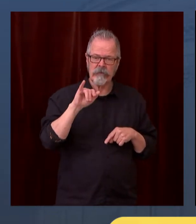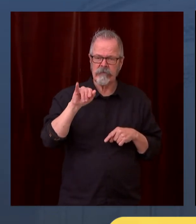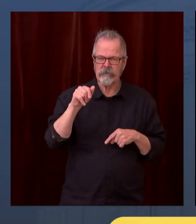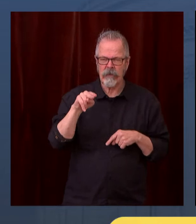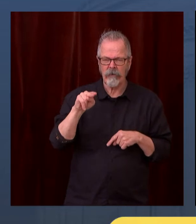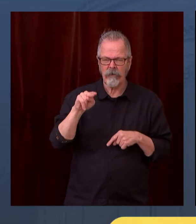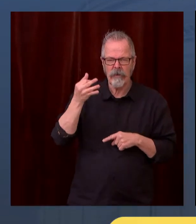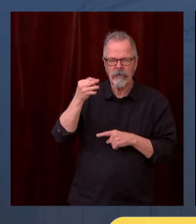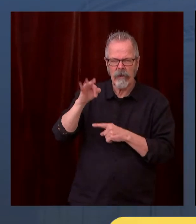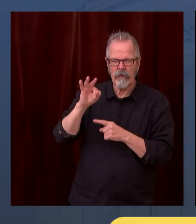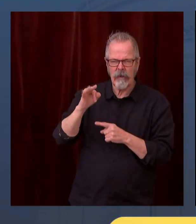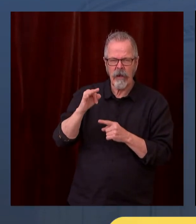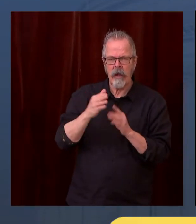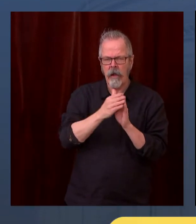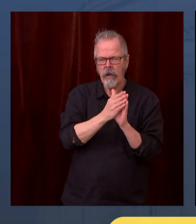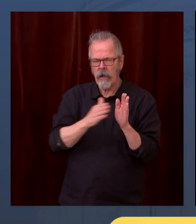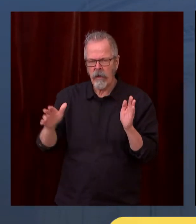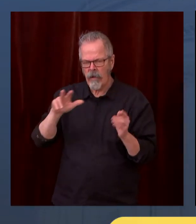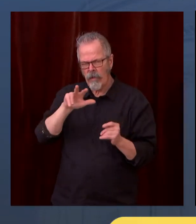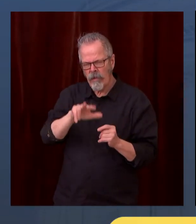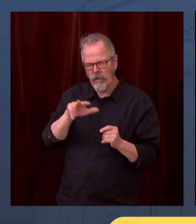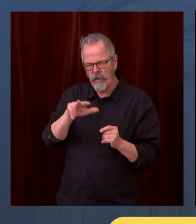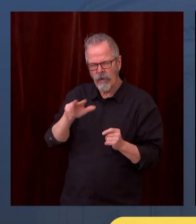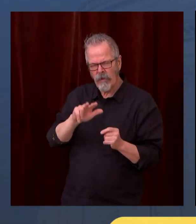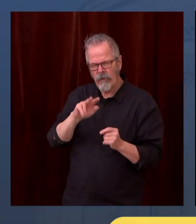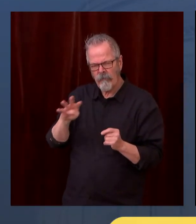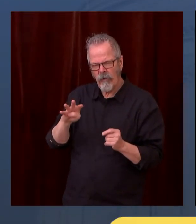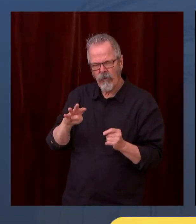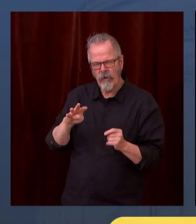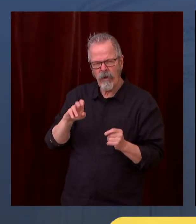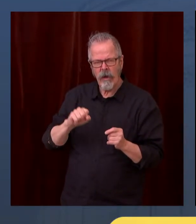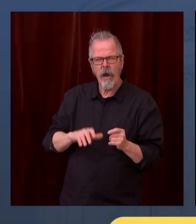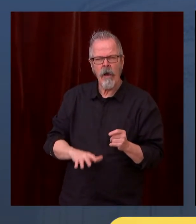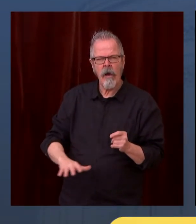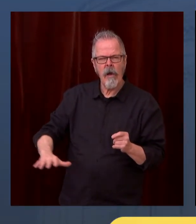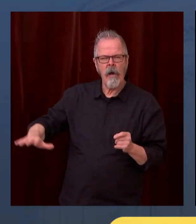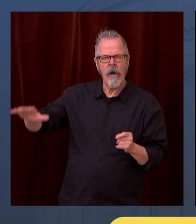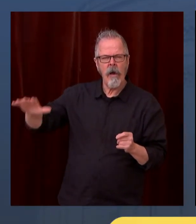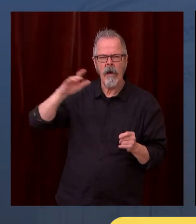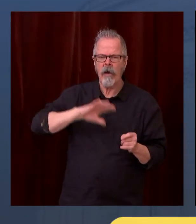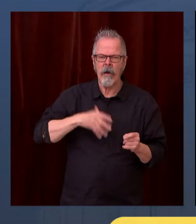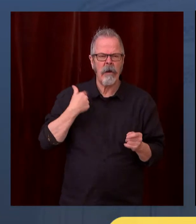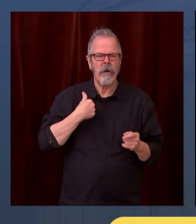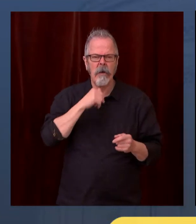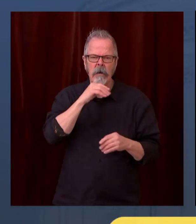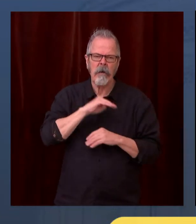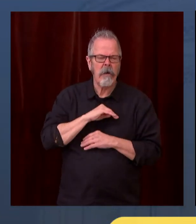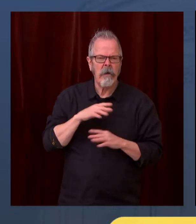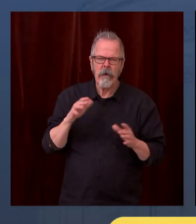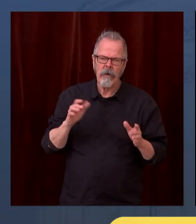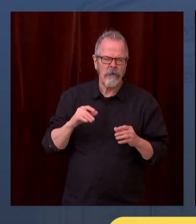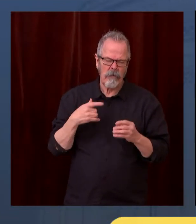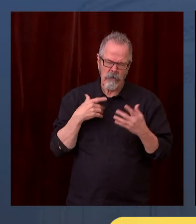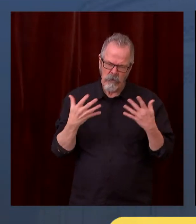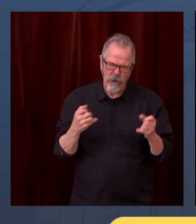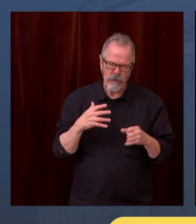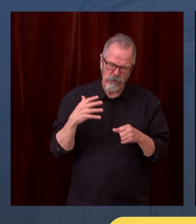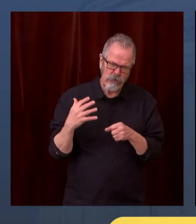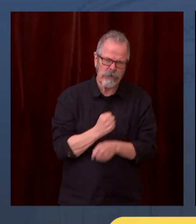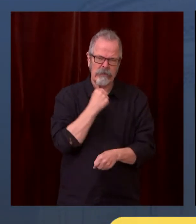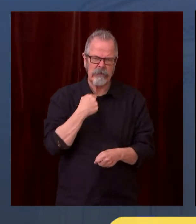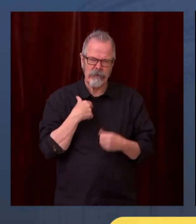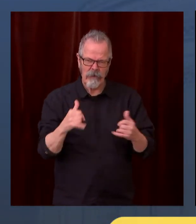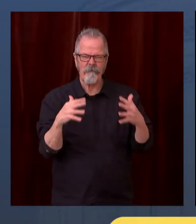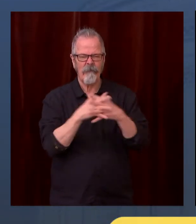about 33rd or 34th in the United States. That was unsatisfactory to us. We always want to win the Super Bowl. So we